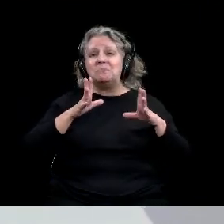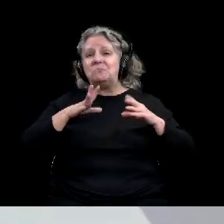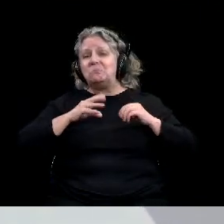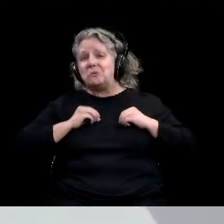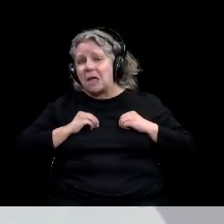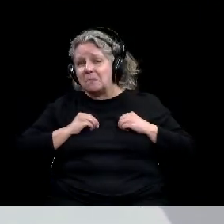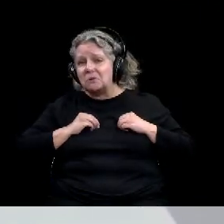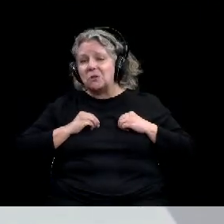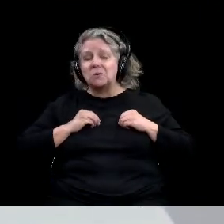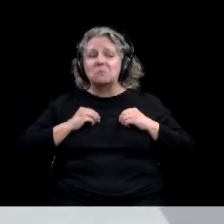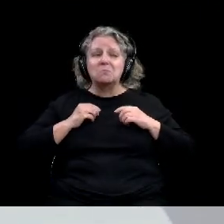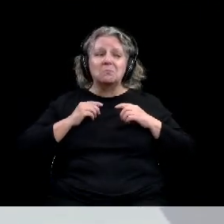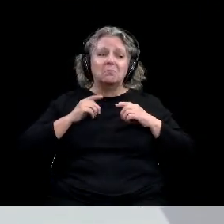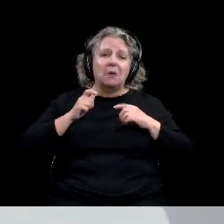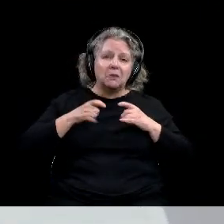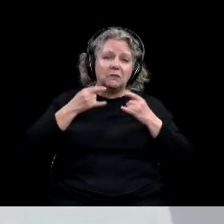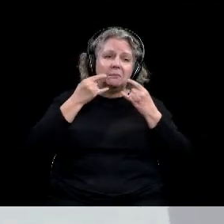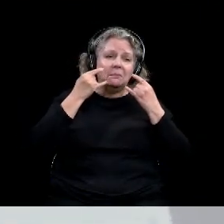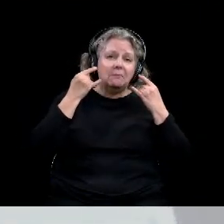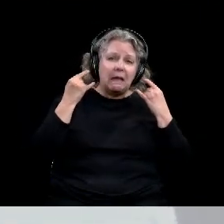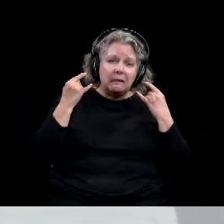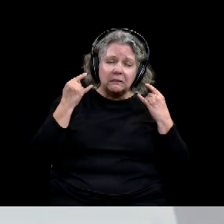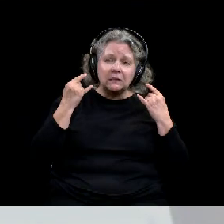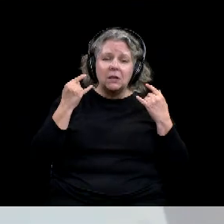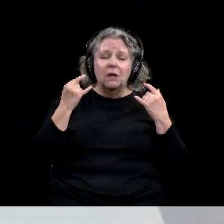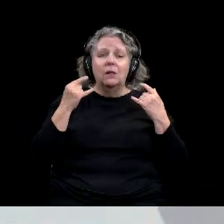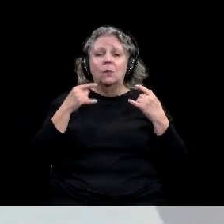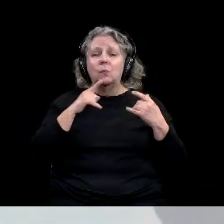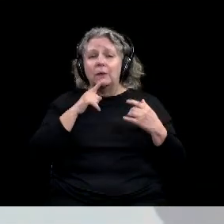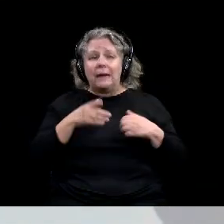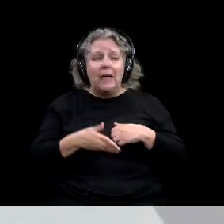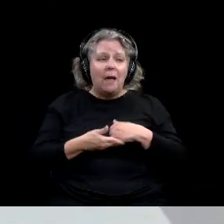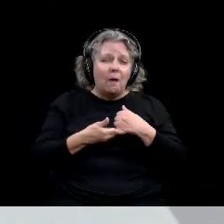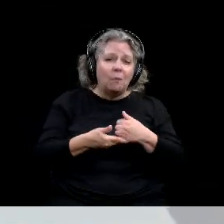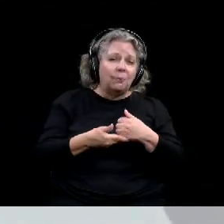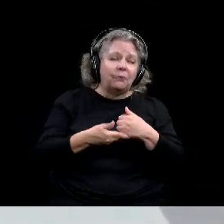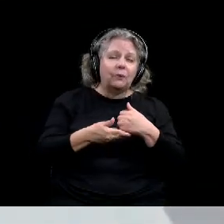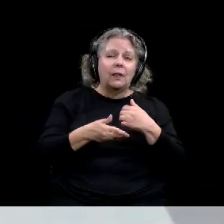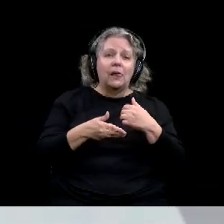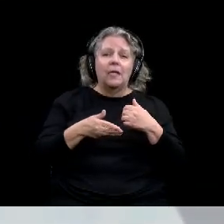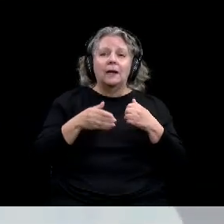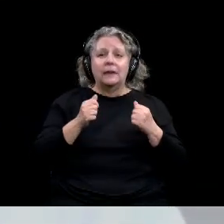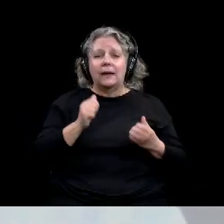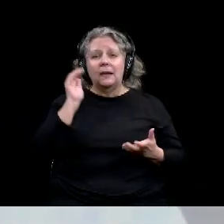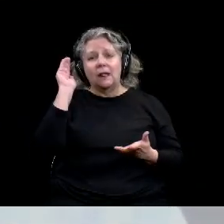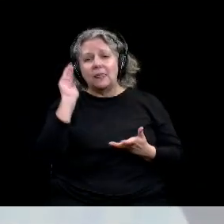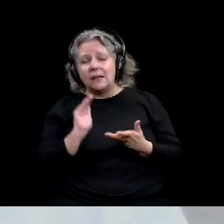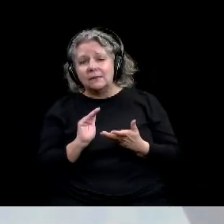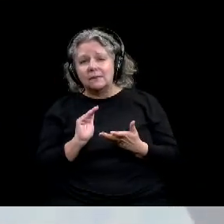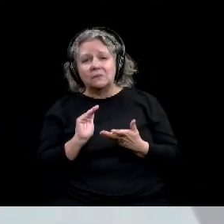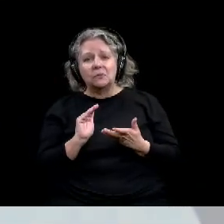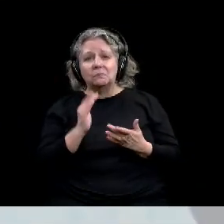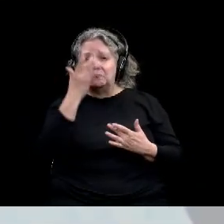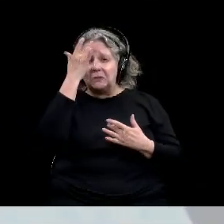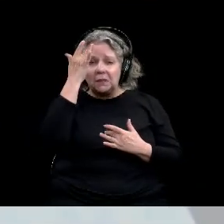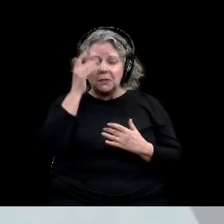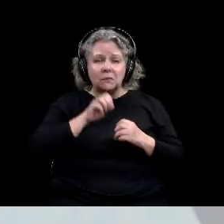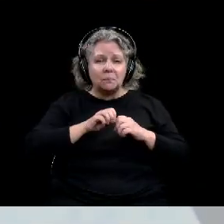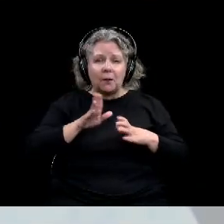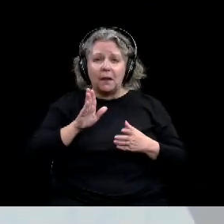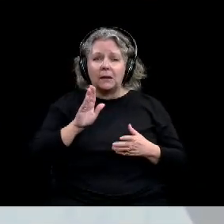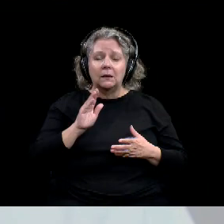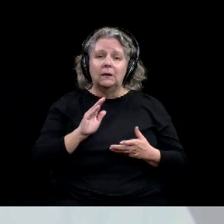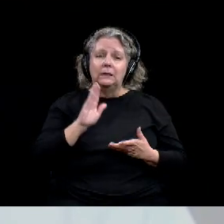really can decrease our case counts, hospitalizations, and death rate. It was so important that I don't want to get tangled